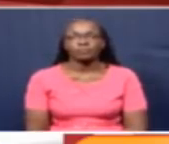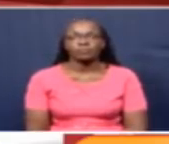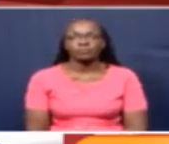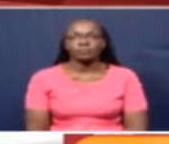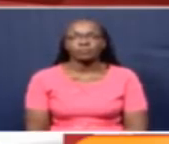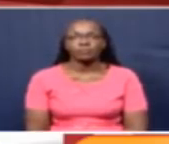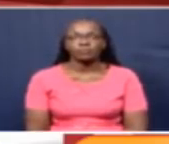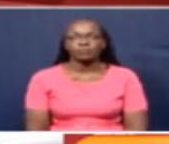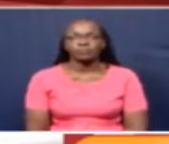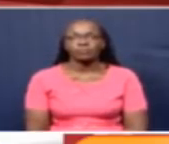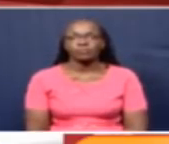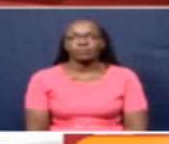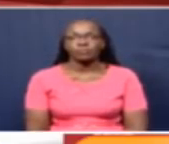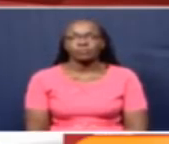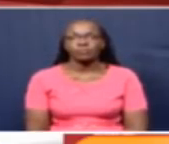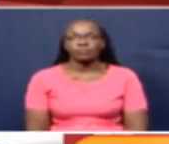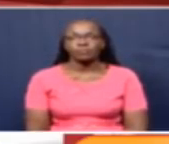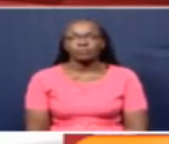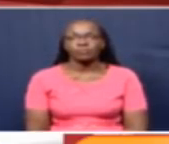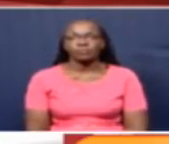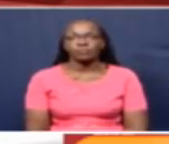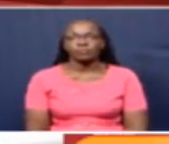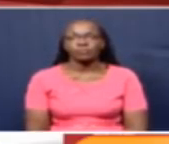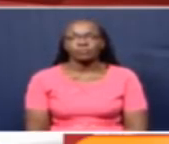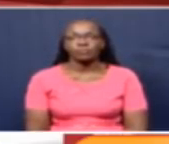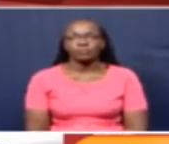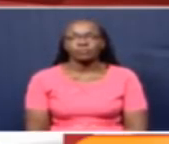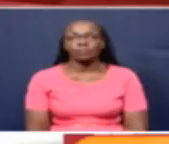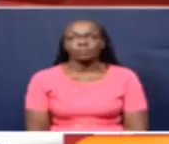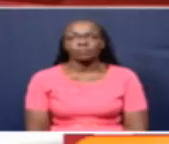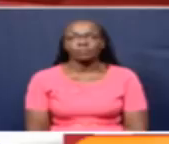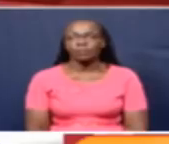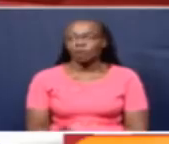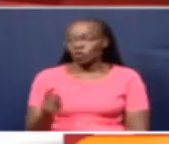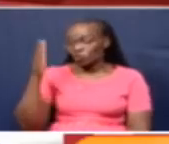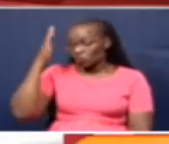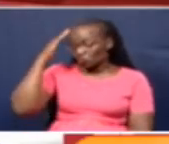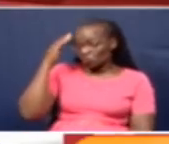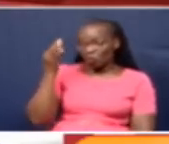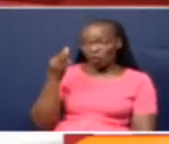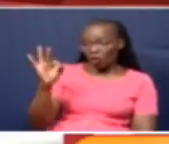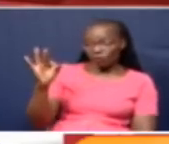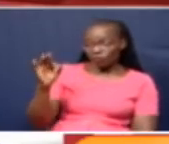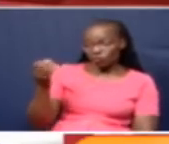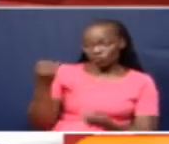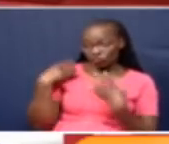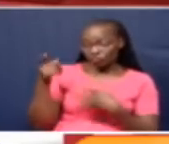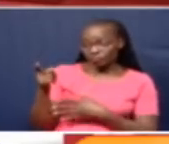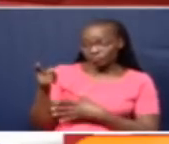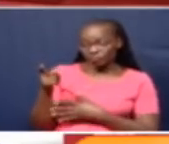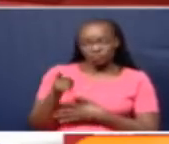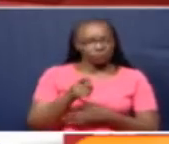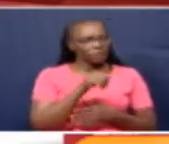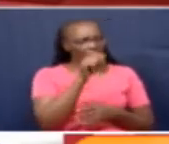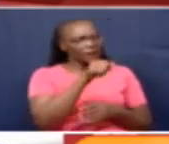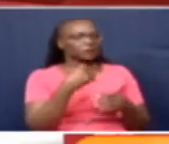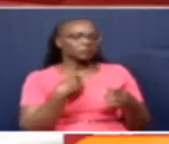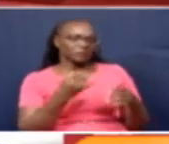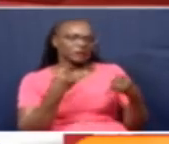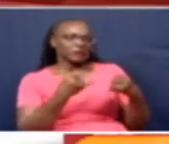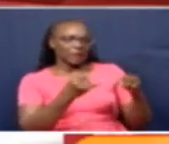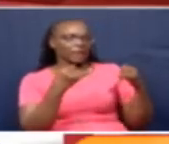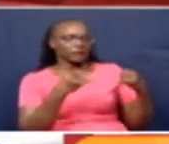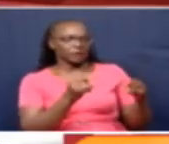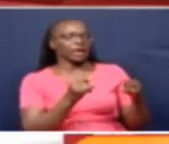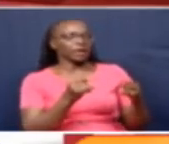Gilbert Foto. Sal, do you know how to switch off that phone? I'm trying to, man. Shall I give it to Exion over here?